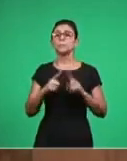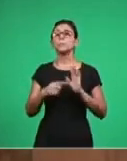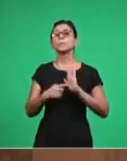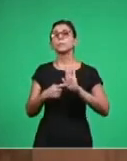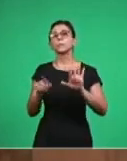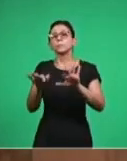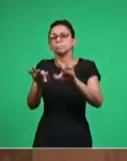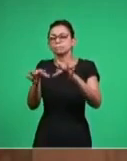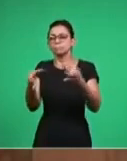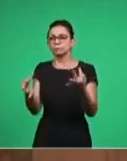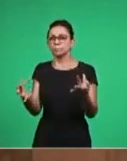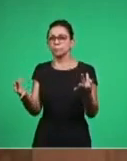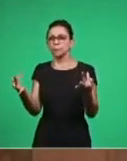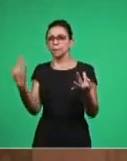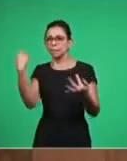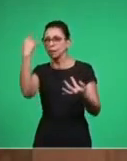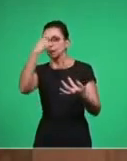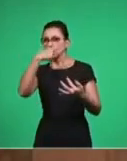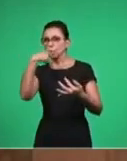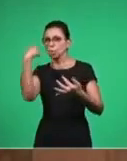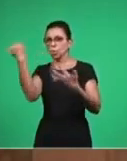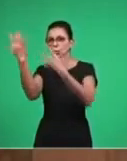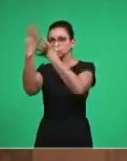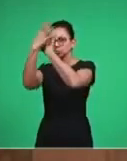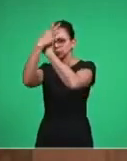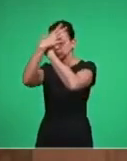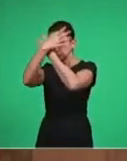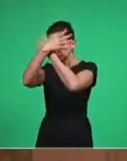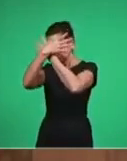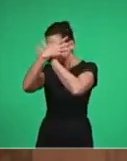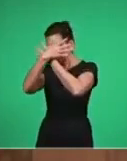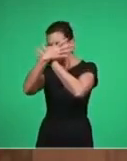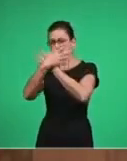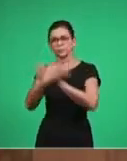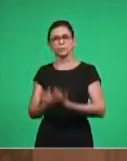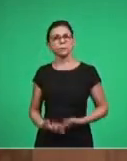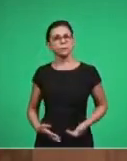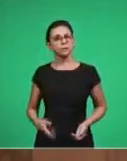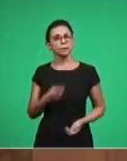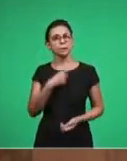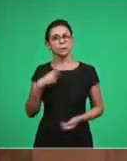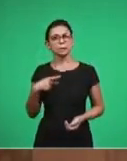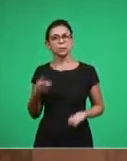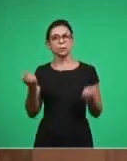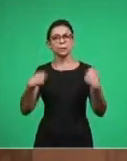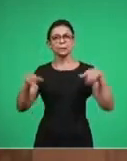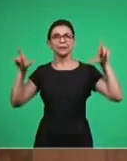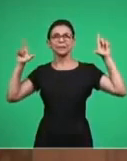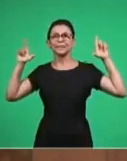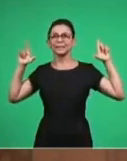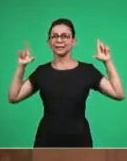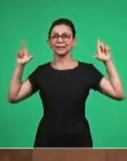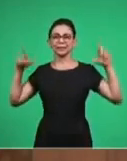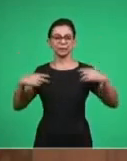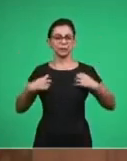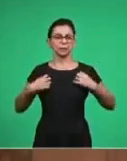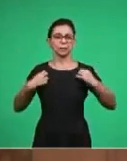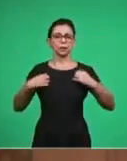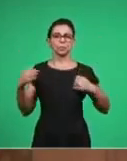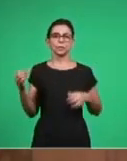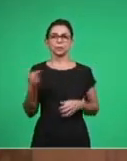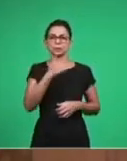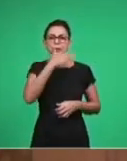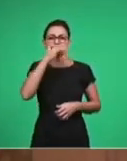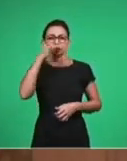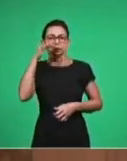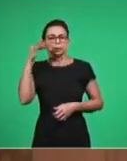their humbleness and their reverence. They're not trying to show off. They're not trying to show that they're angels. They